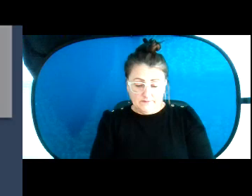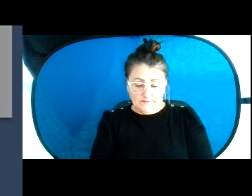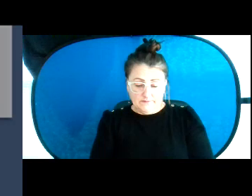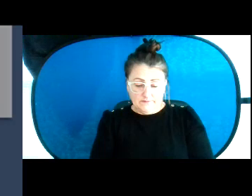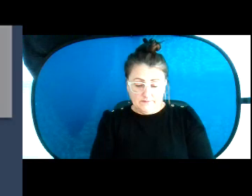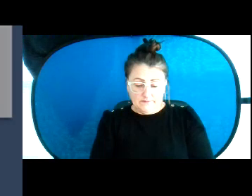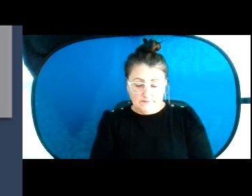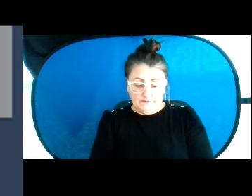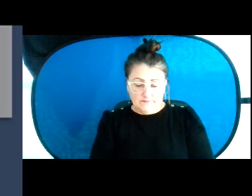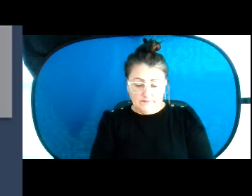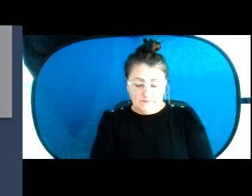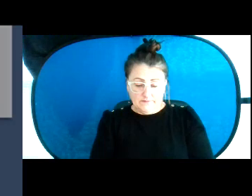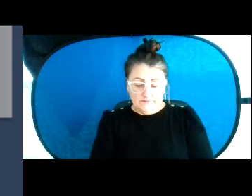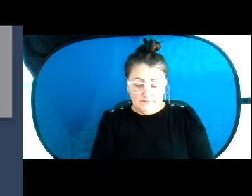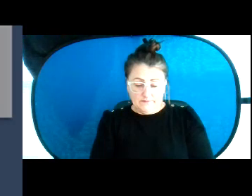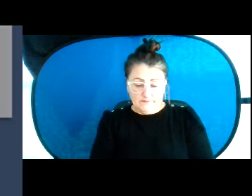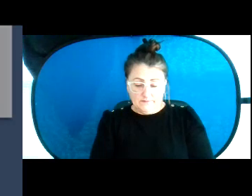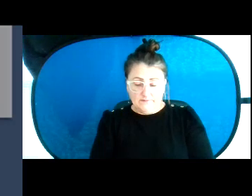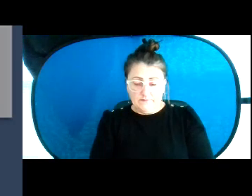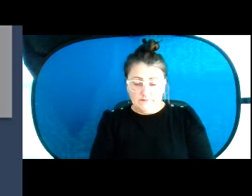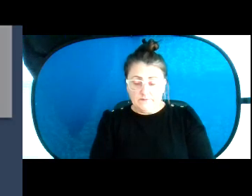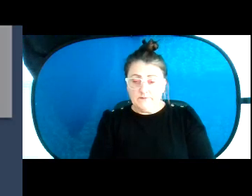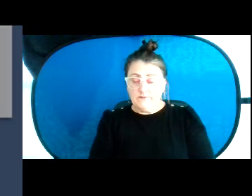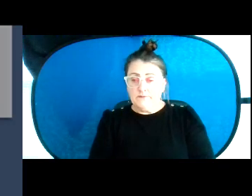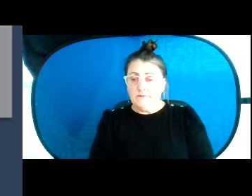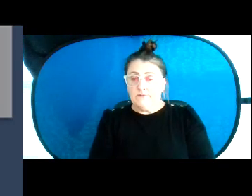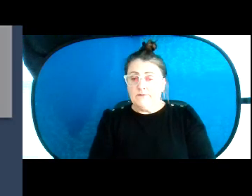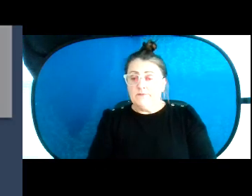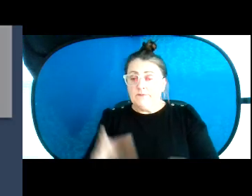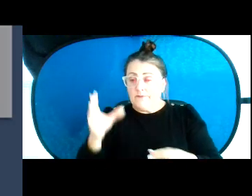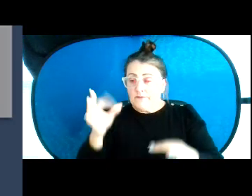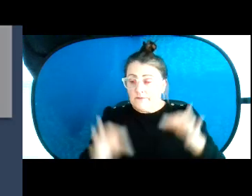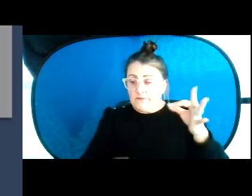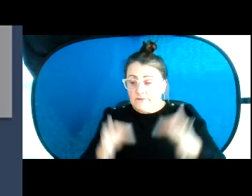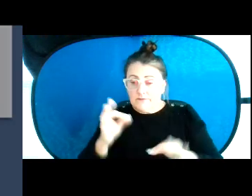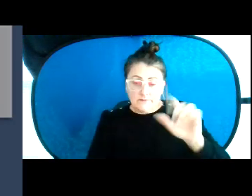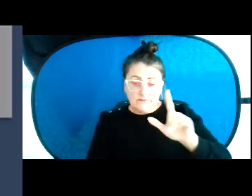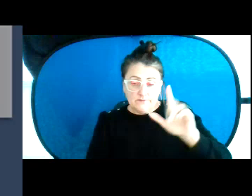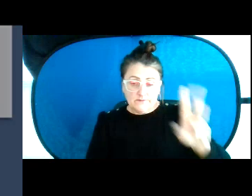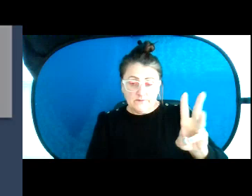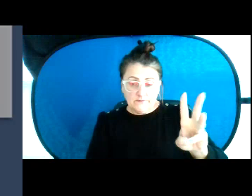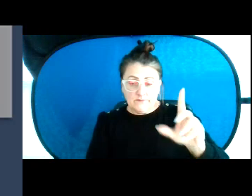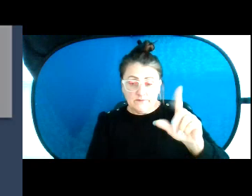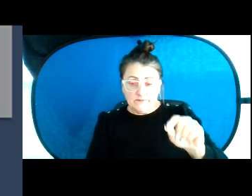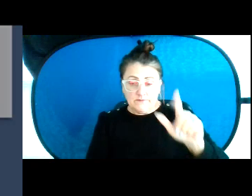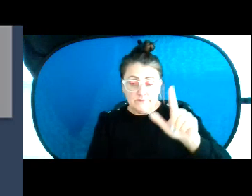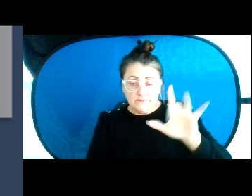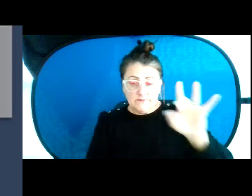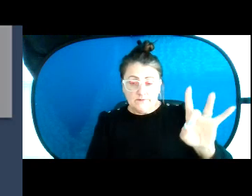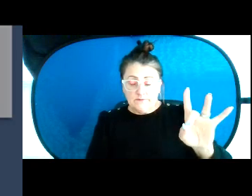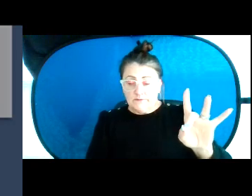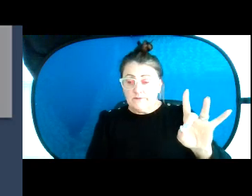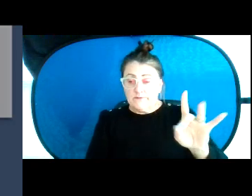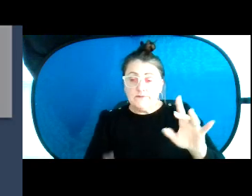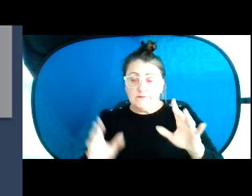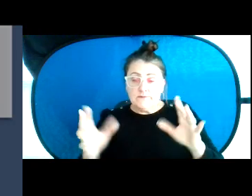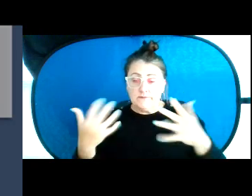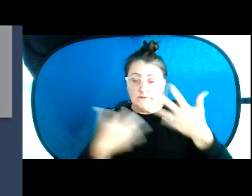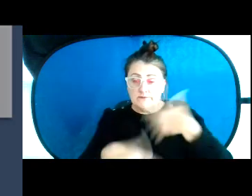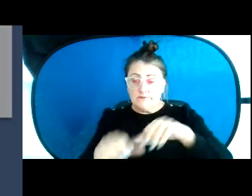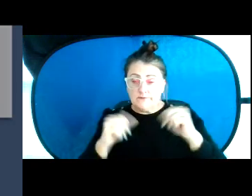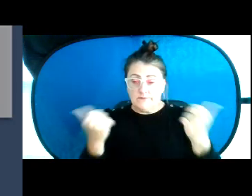Pardon me. Okay, so the application period for the 2026-2028, as we heard, term of the Interagency Equity